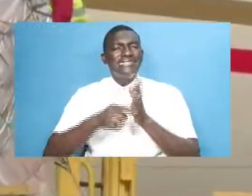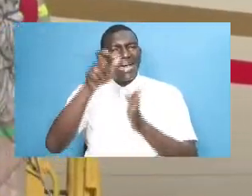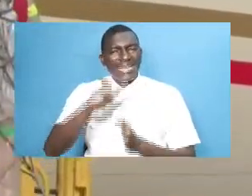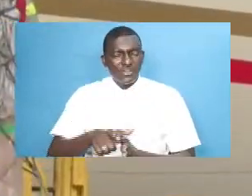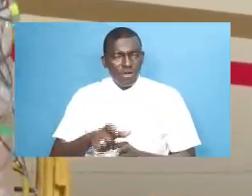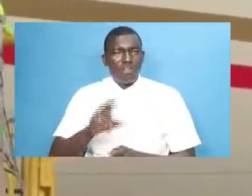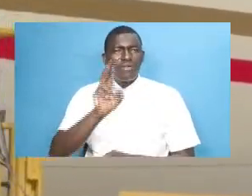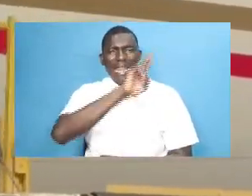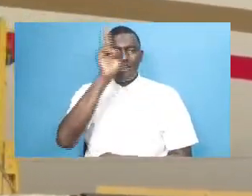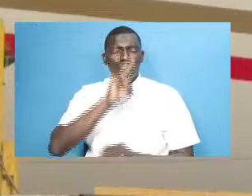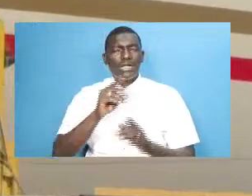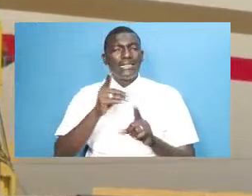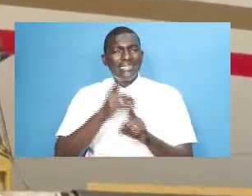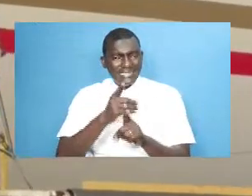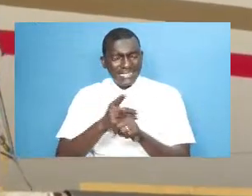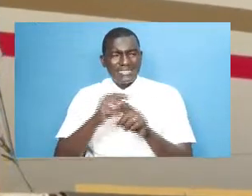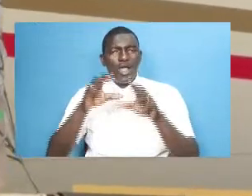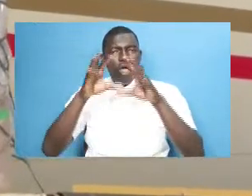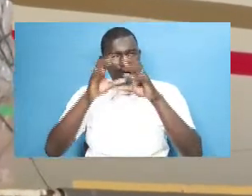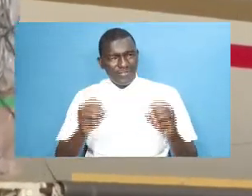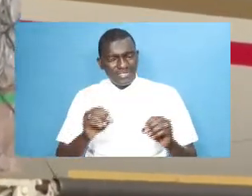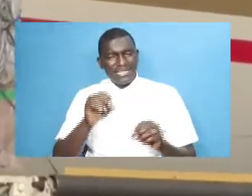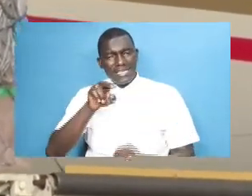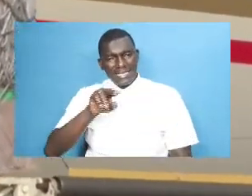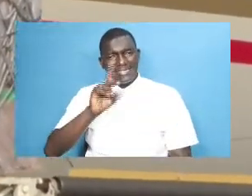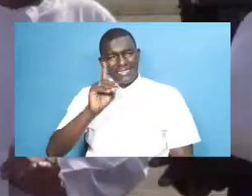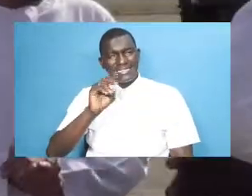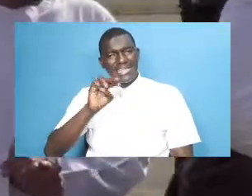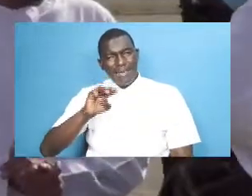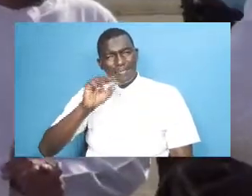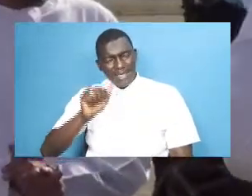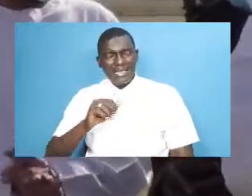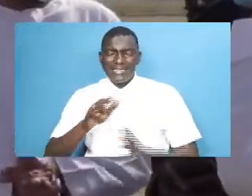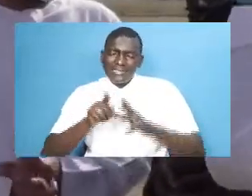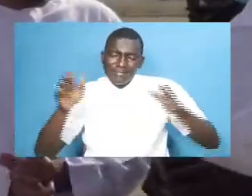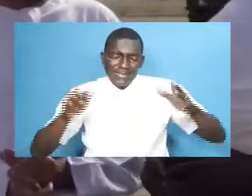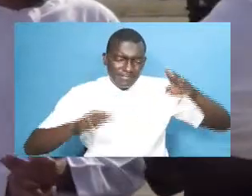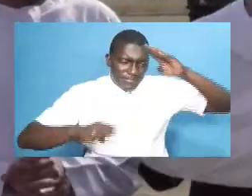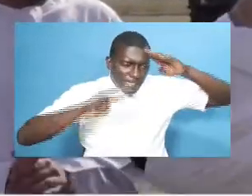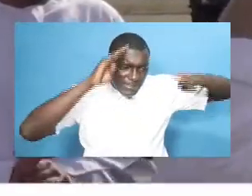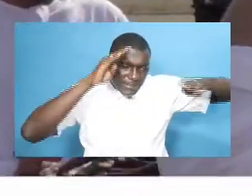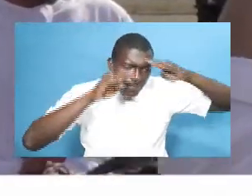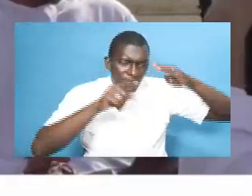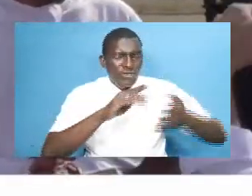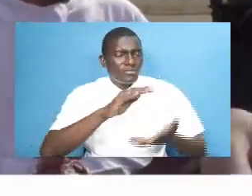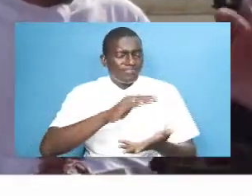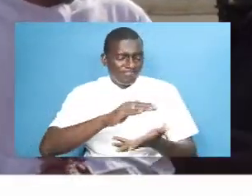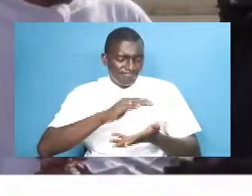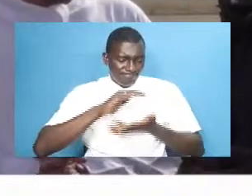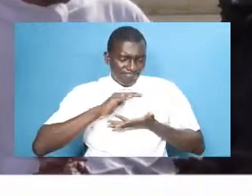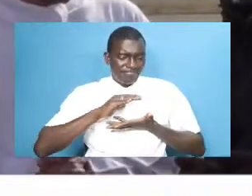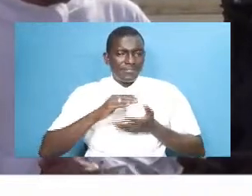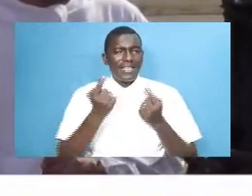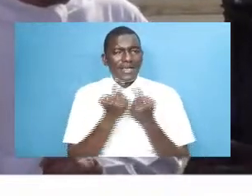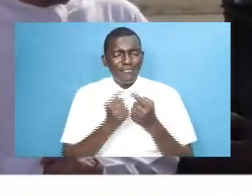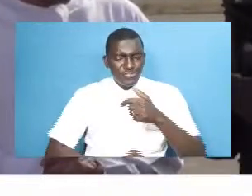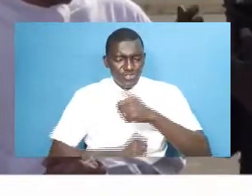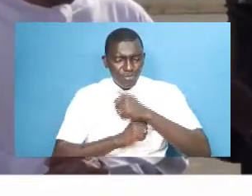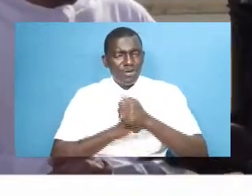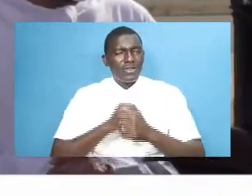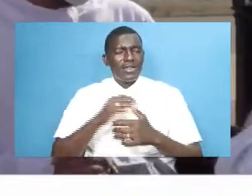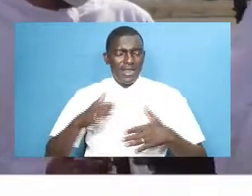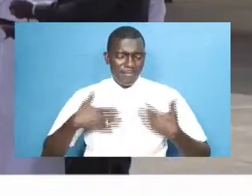called a needful and timely intervention by the UAE, and thanked them for the kind gesture and continuous support to the people of the